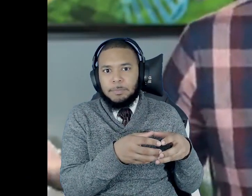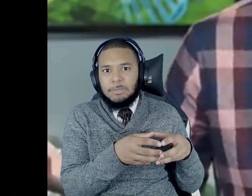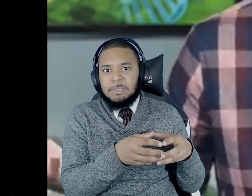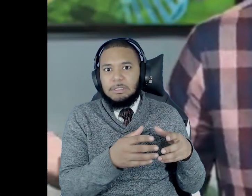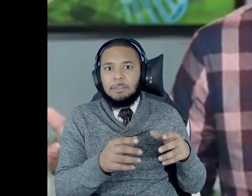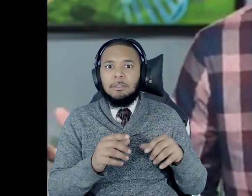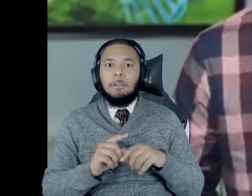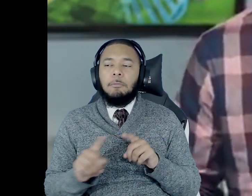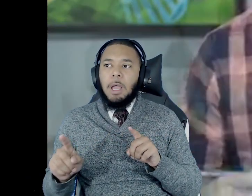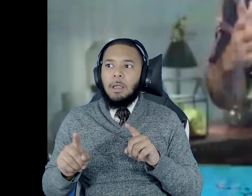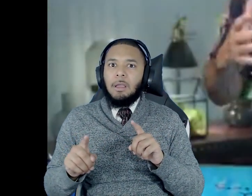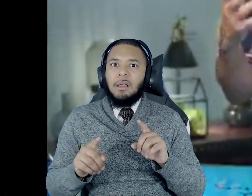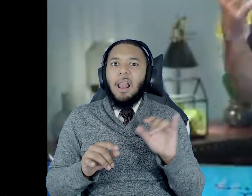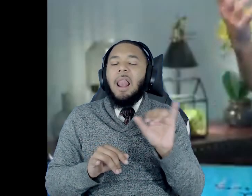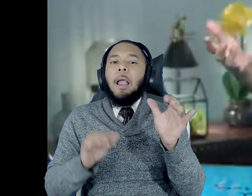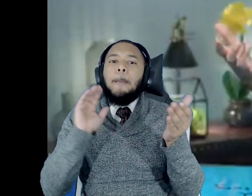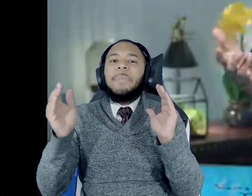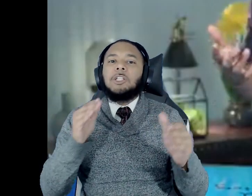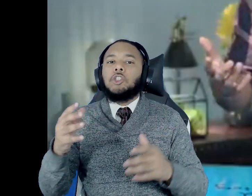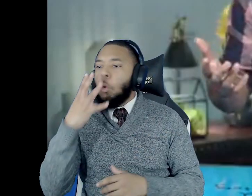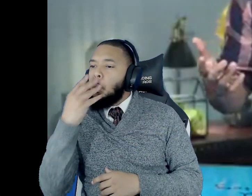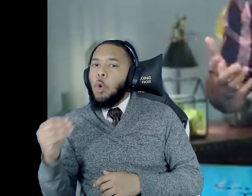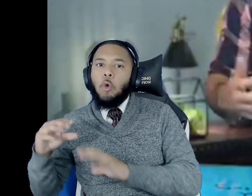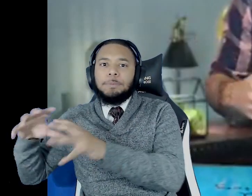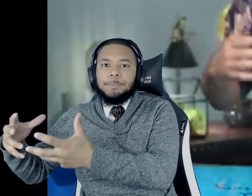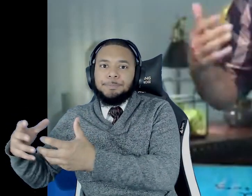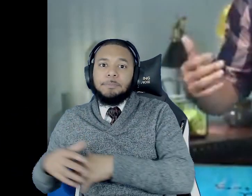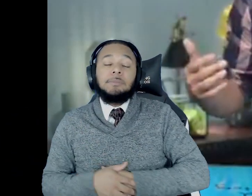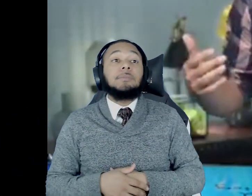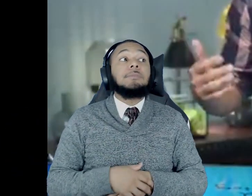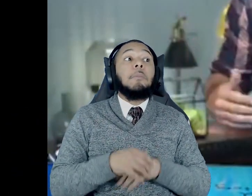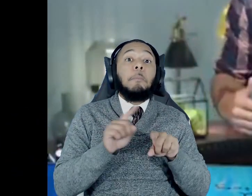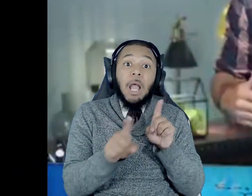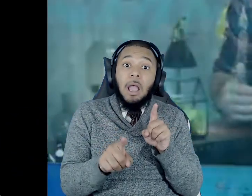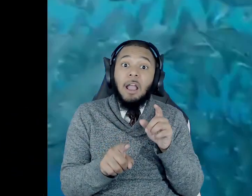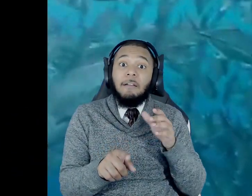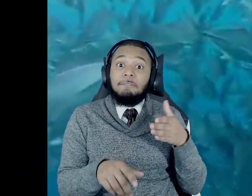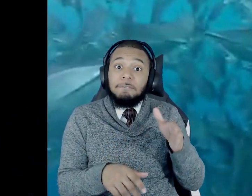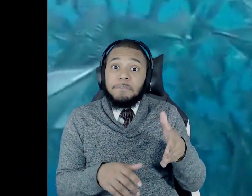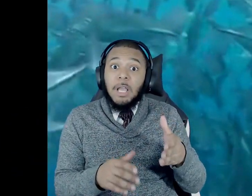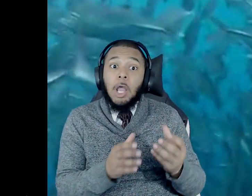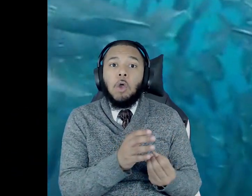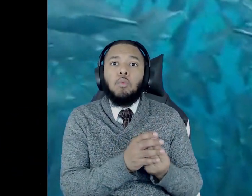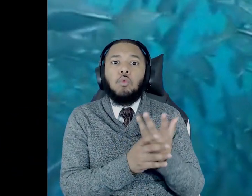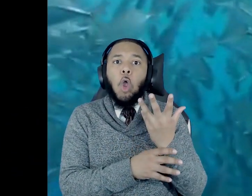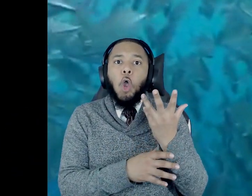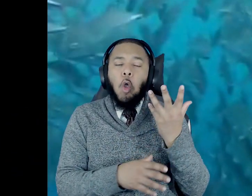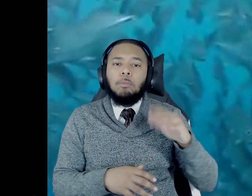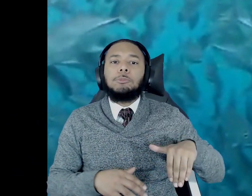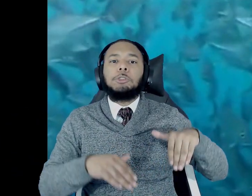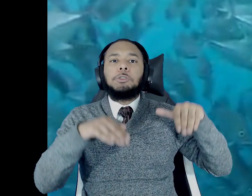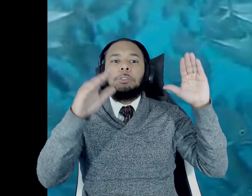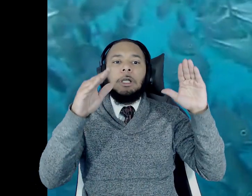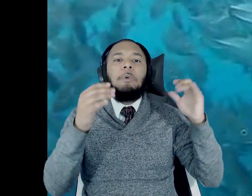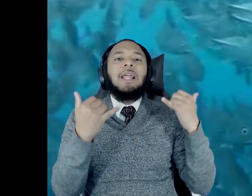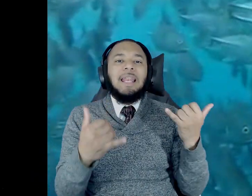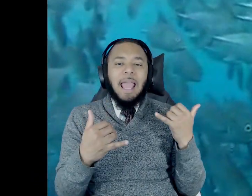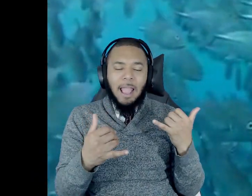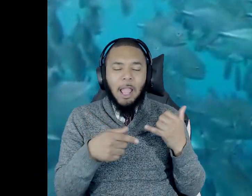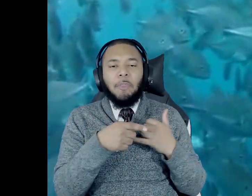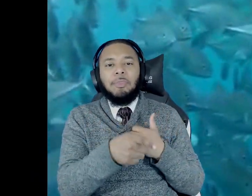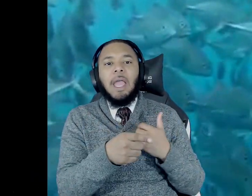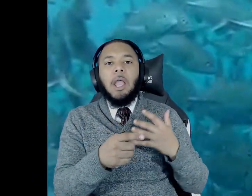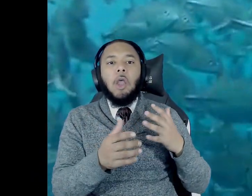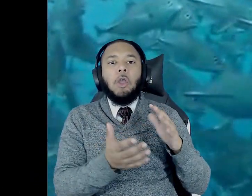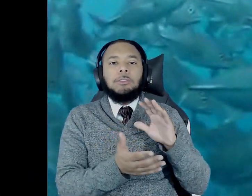say like a pack of wolves, okay? Now, a lot of fish, as they get older, they're going to form schools, okay, and that's going to help